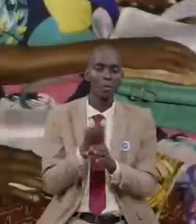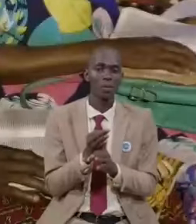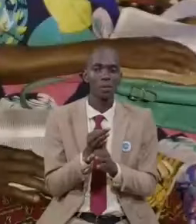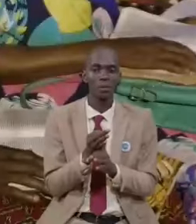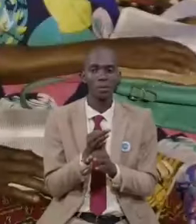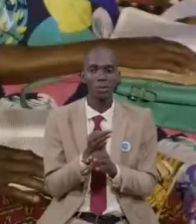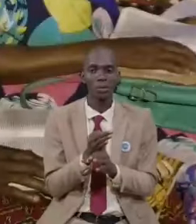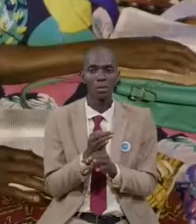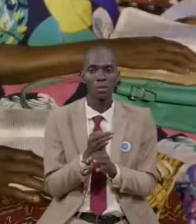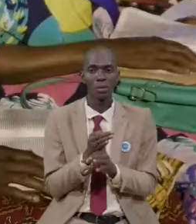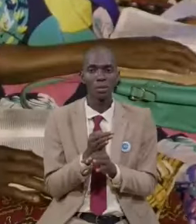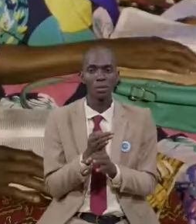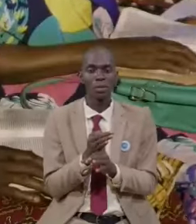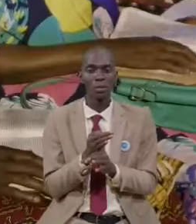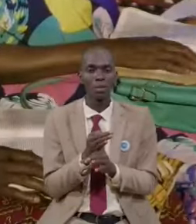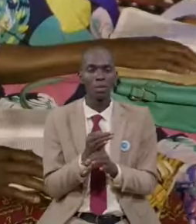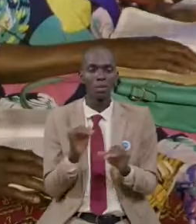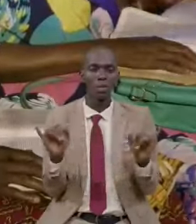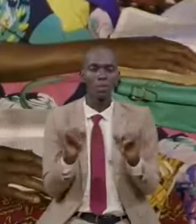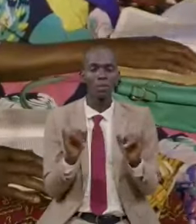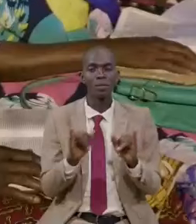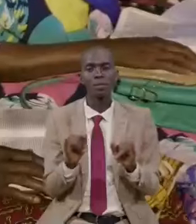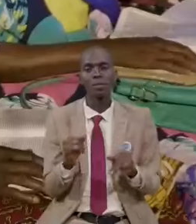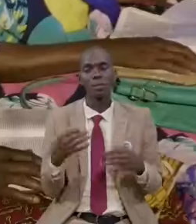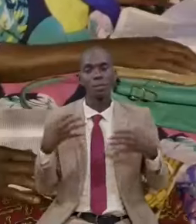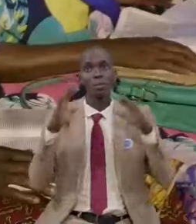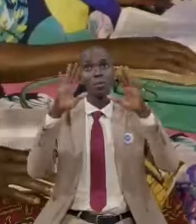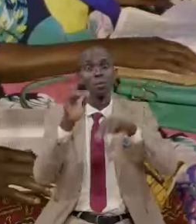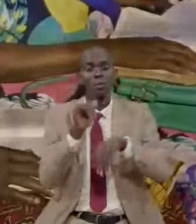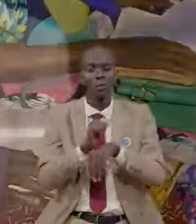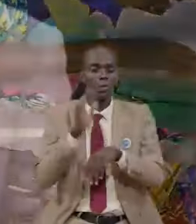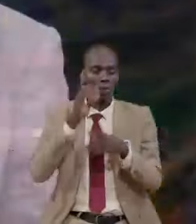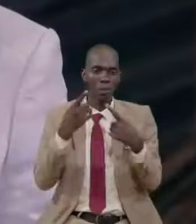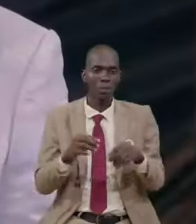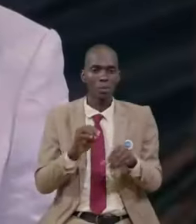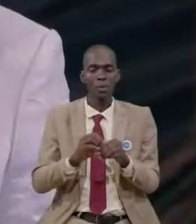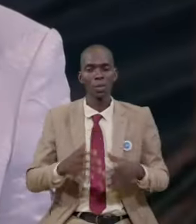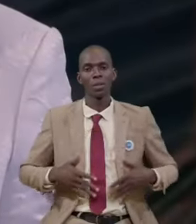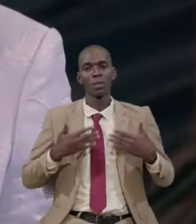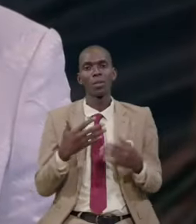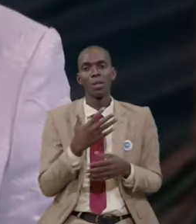miracle will happen in your life. Yeah. And the salvation will happen